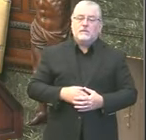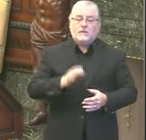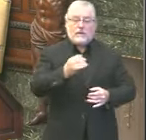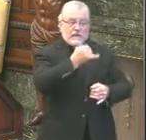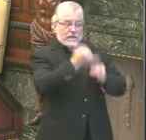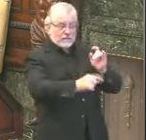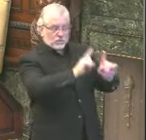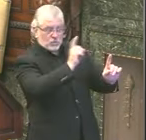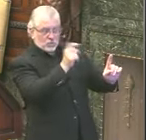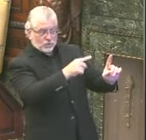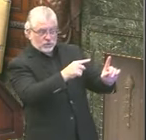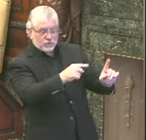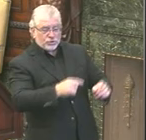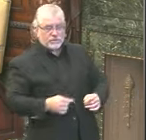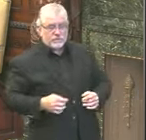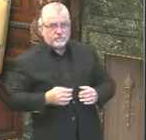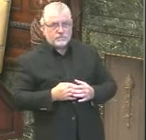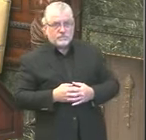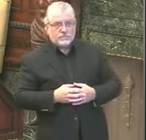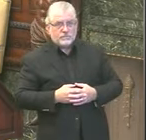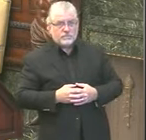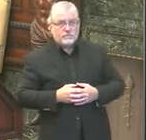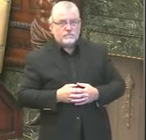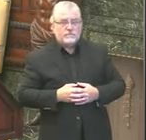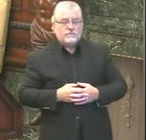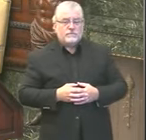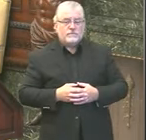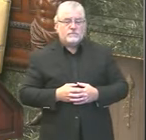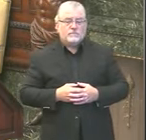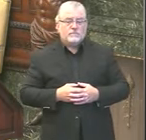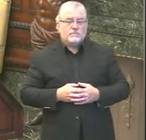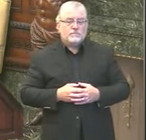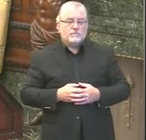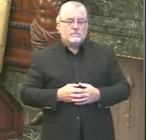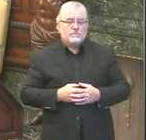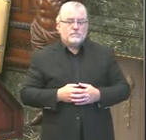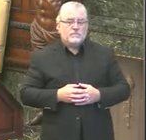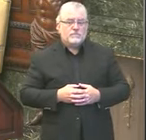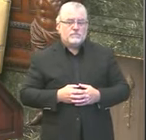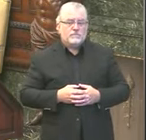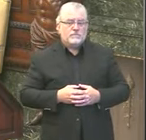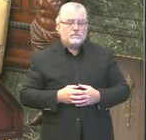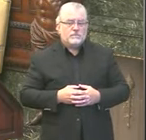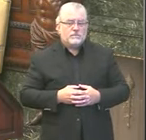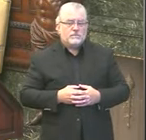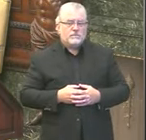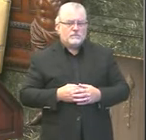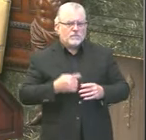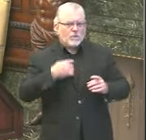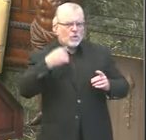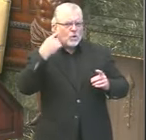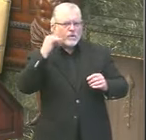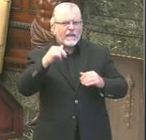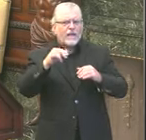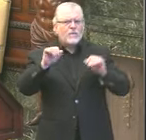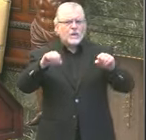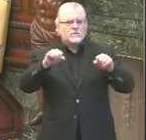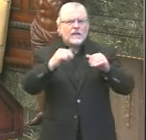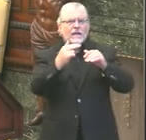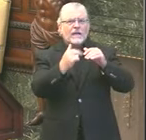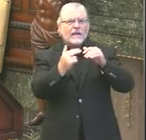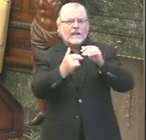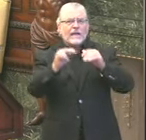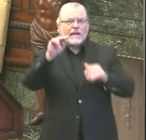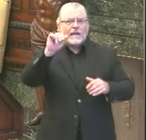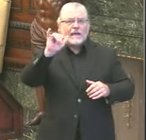heard gotten reports about some possible nail salons being open on